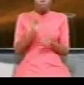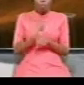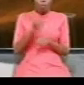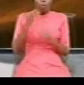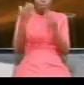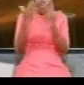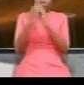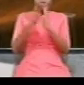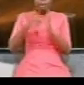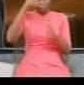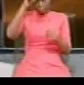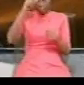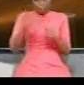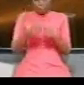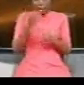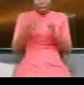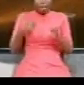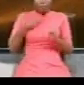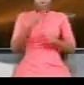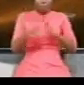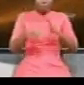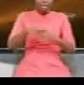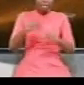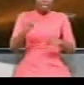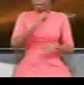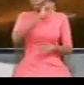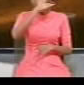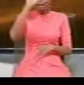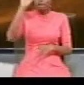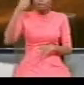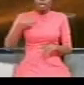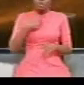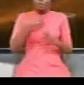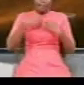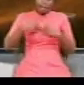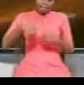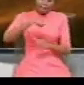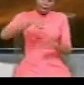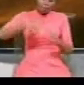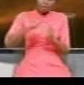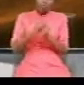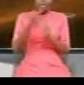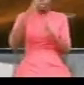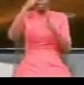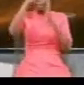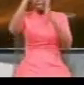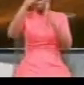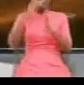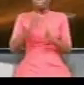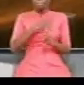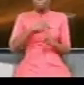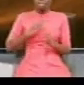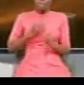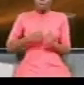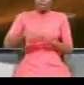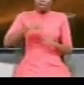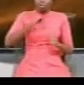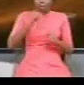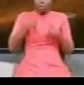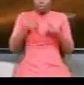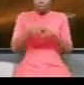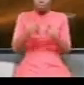darkness. Remember, if we walk in the light, we have fellowship with the Father. And our fellowship is also